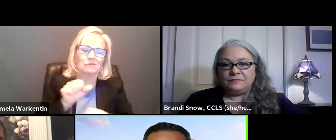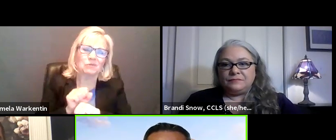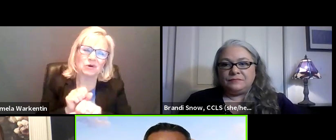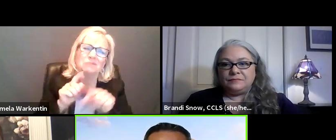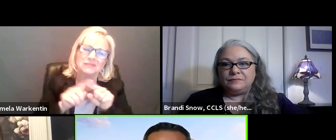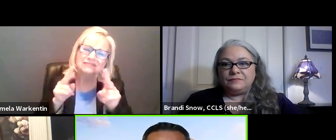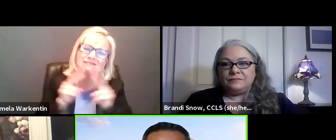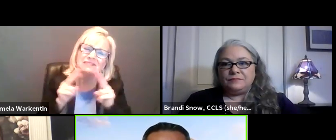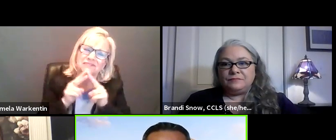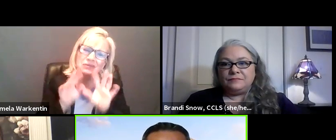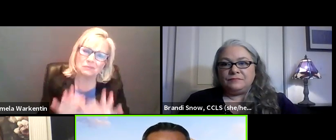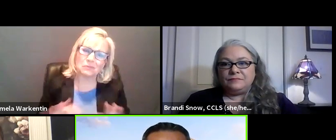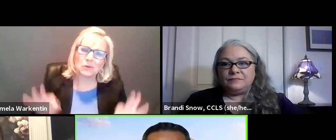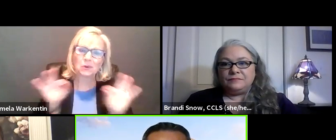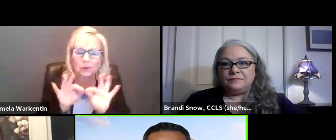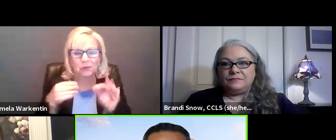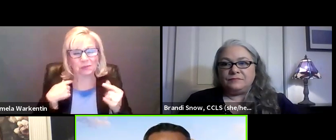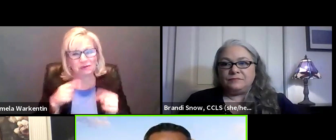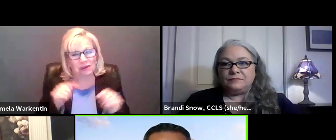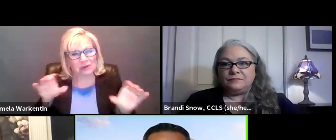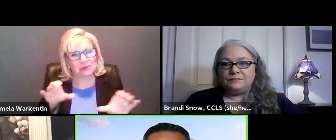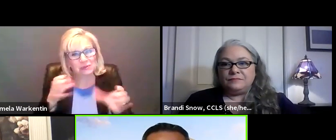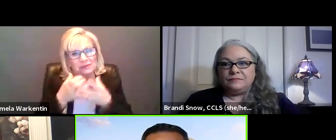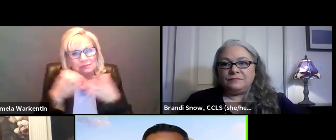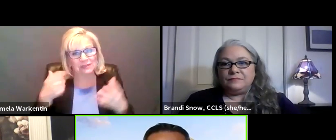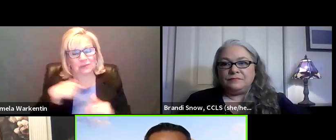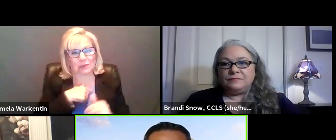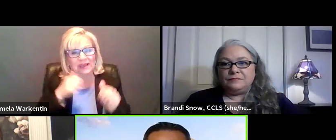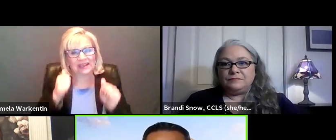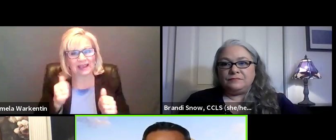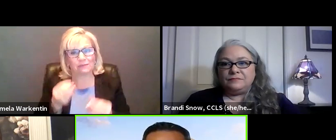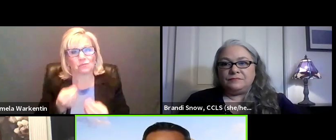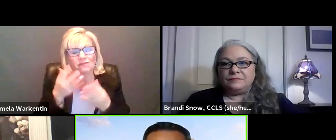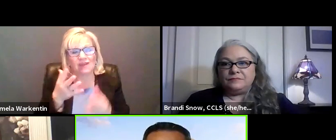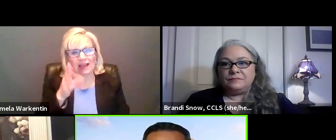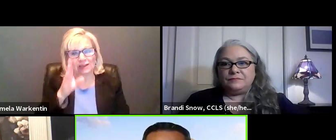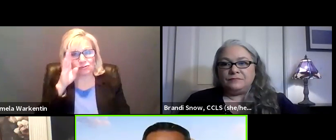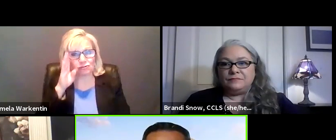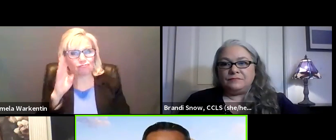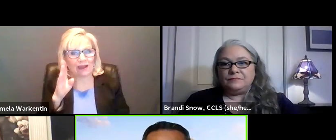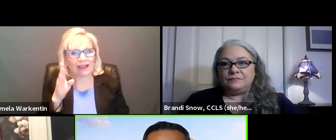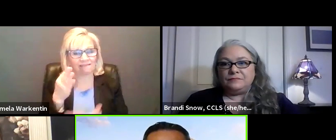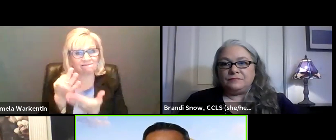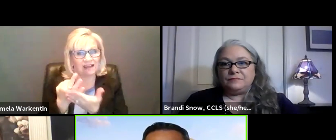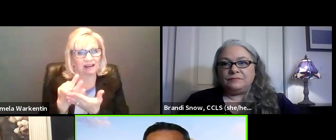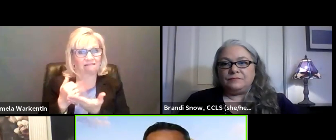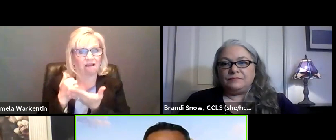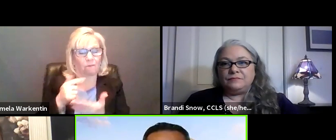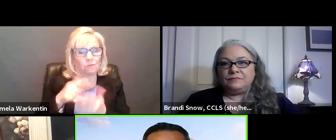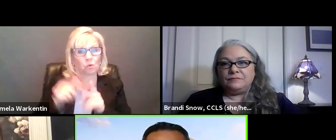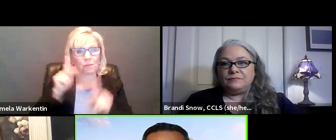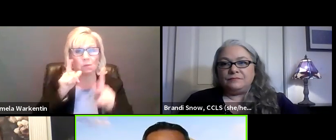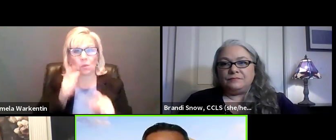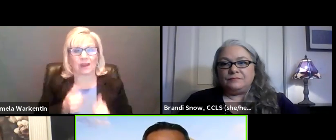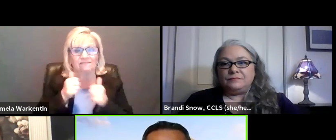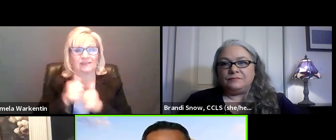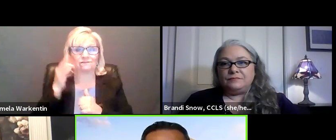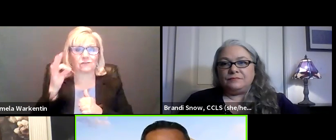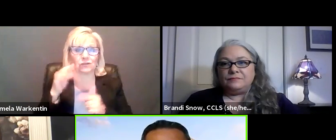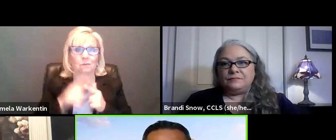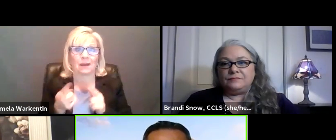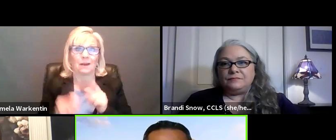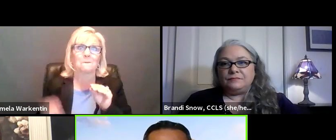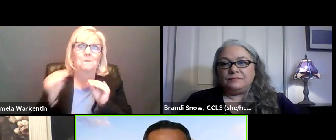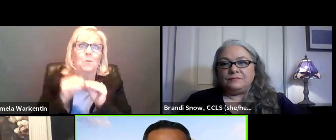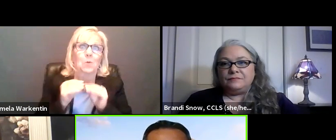important. We have tried to do as much as we can with providing direct financial relief to our residents in the city, but we know that they always have a lot more